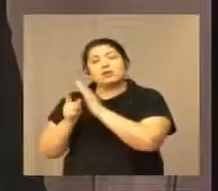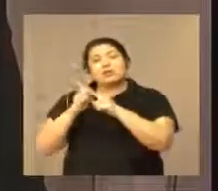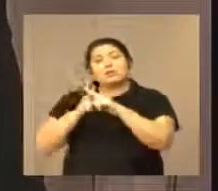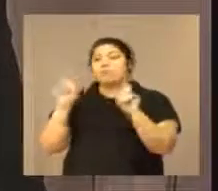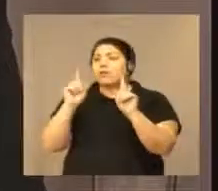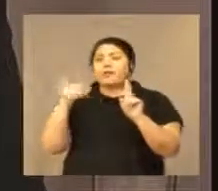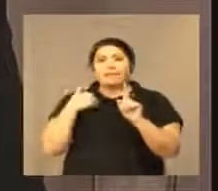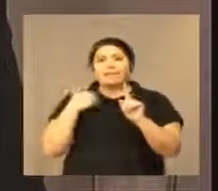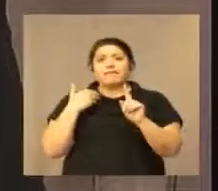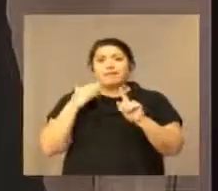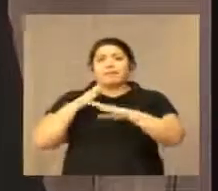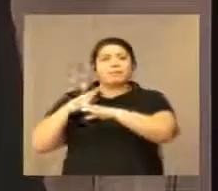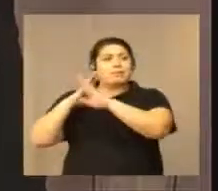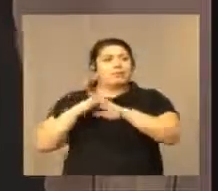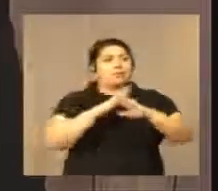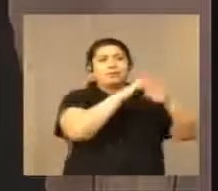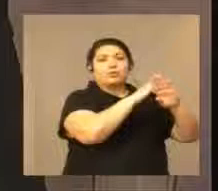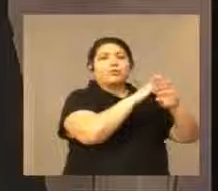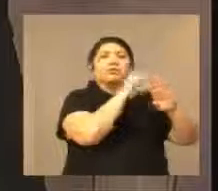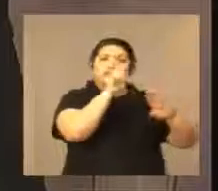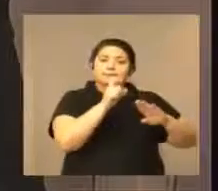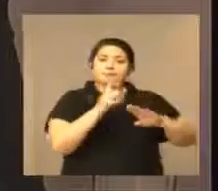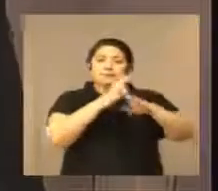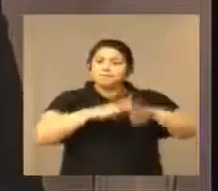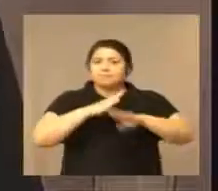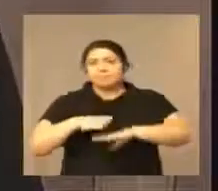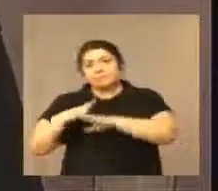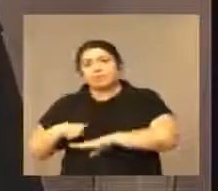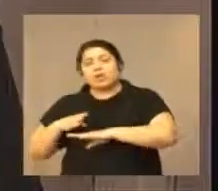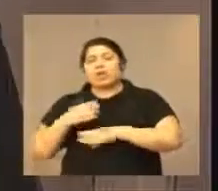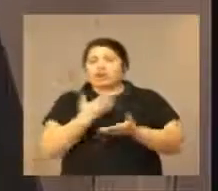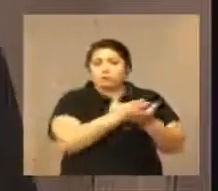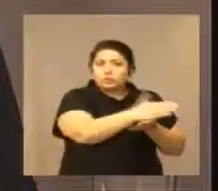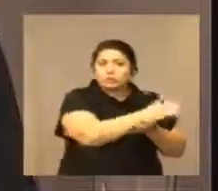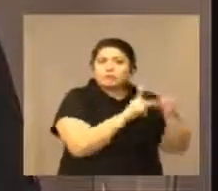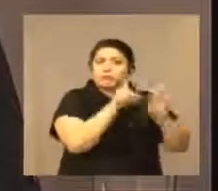systemic barriers and exclusion in society for persons with disabilities. So thank you.